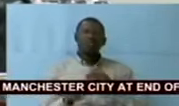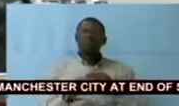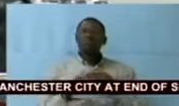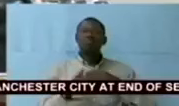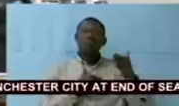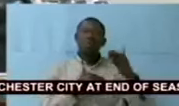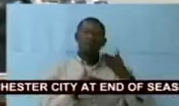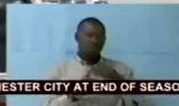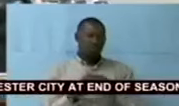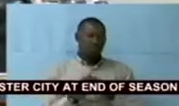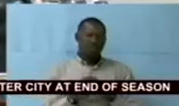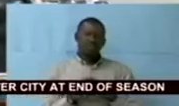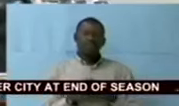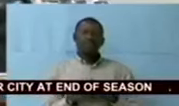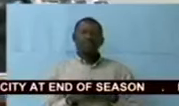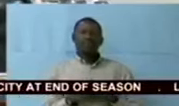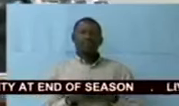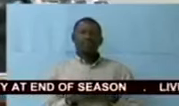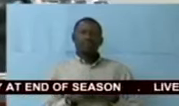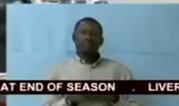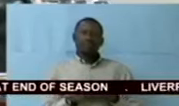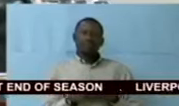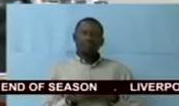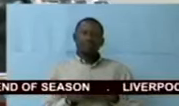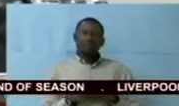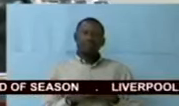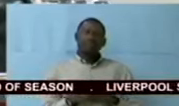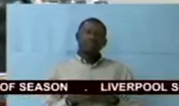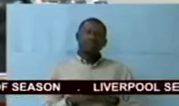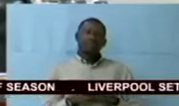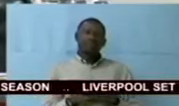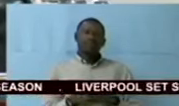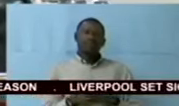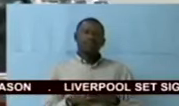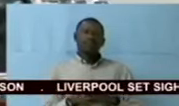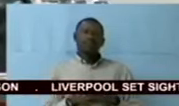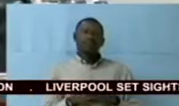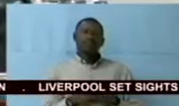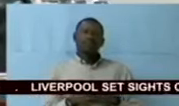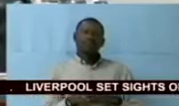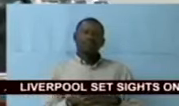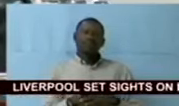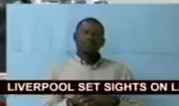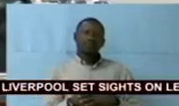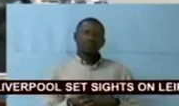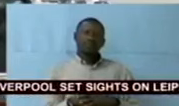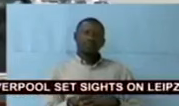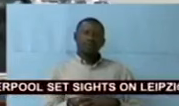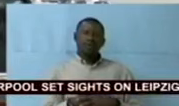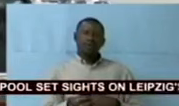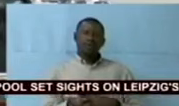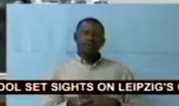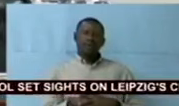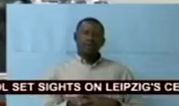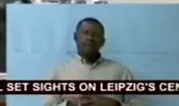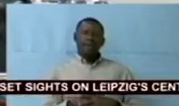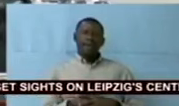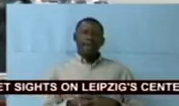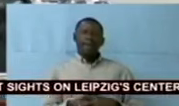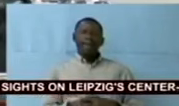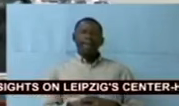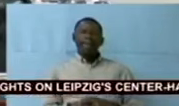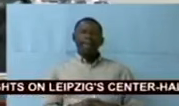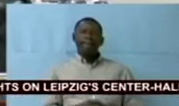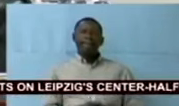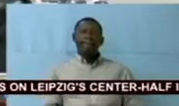Follow, a sarto ala lolula bijele men se molu bali kuruya keola ka lana